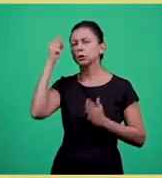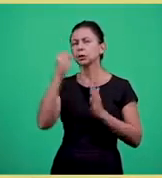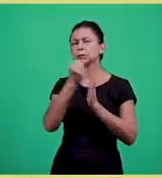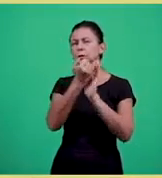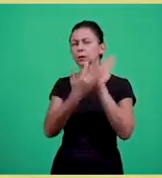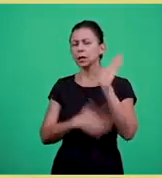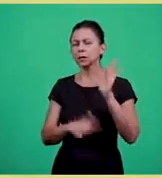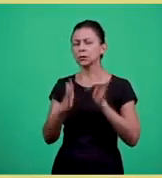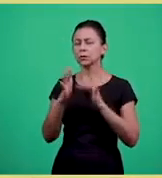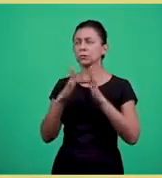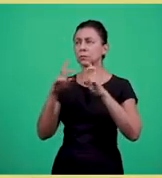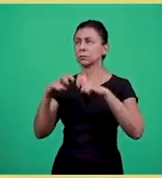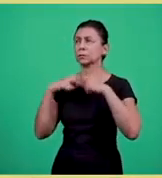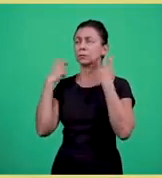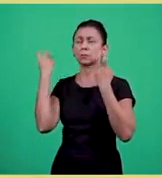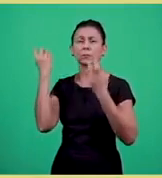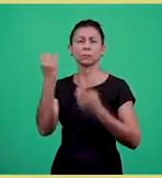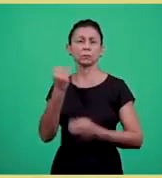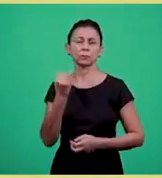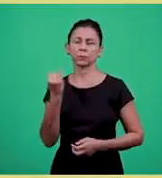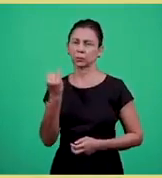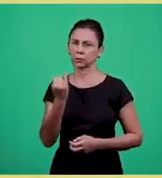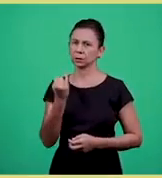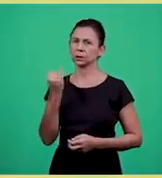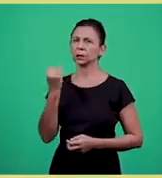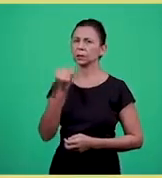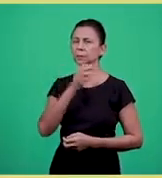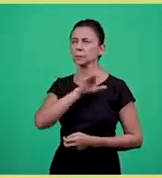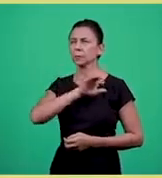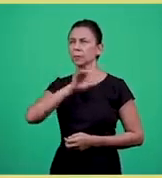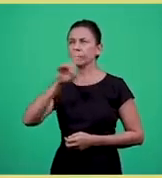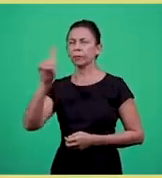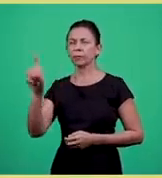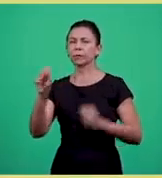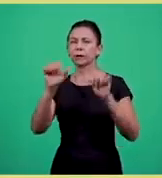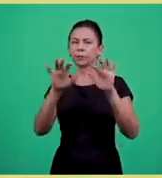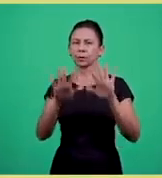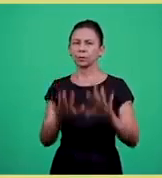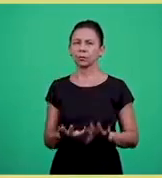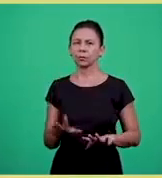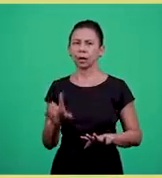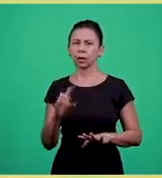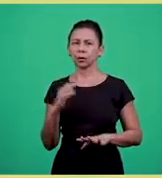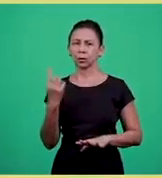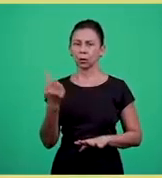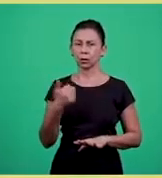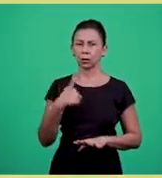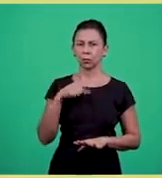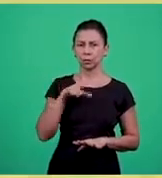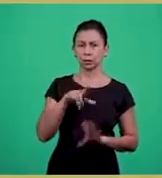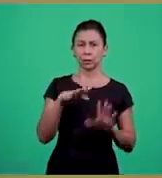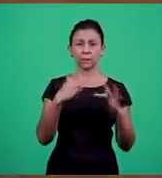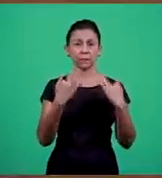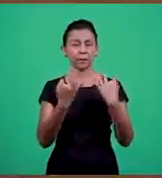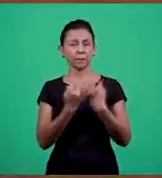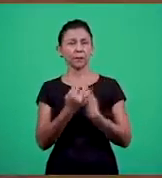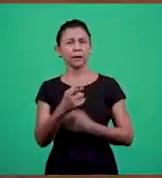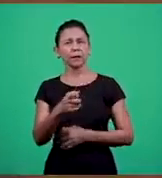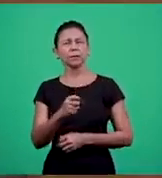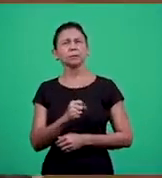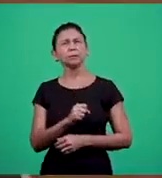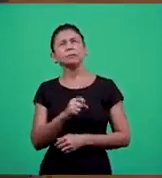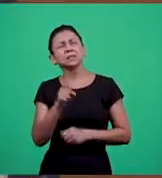We see that as we pray by the blood of Jesus, the Lord blesses us and our family and